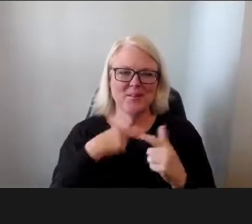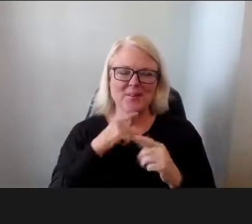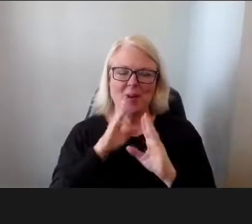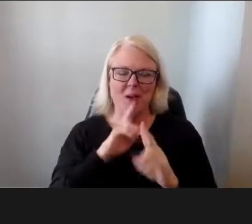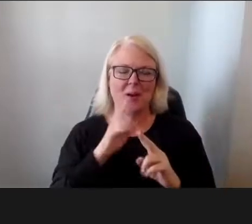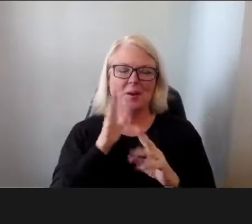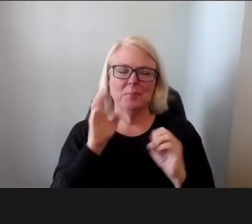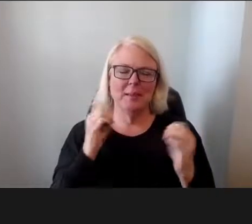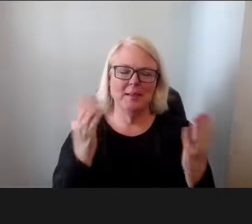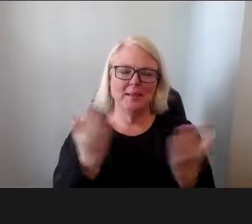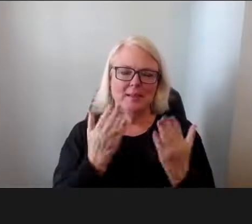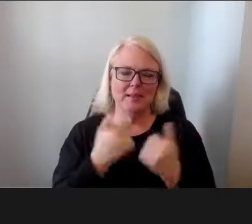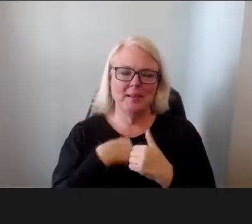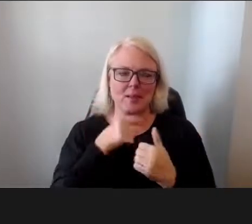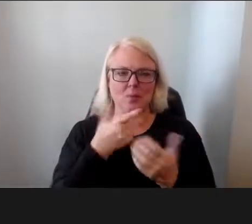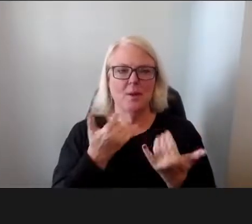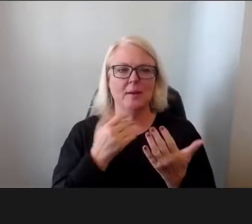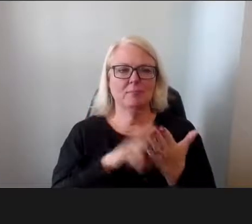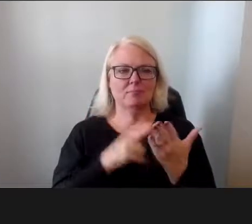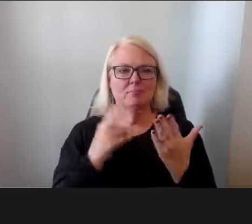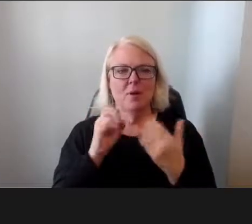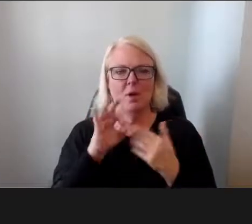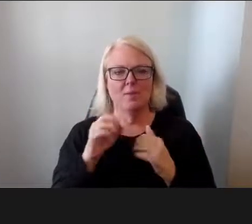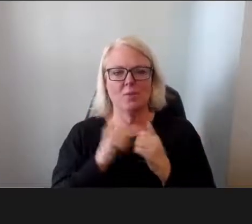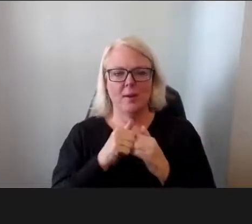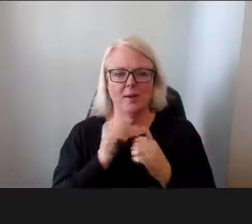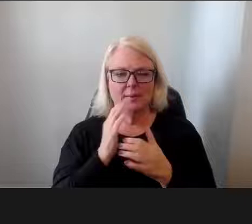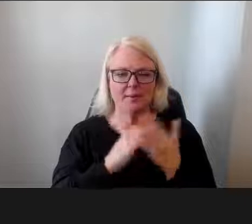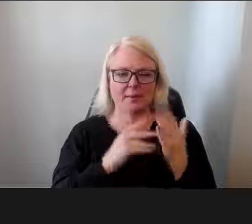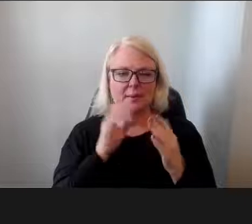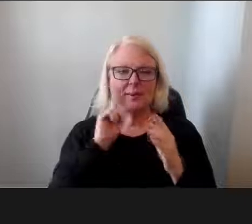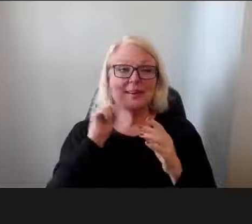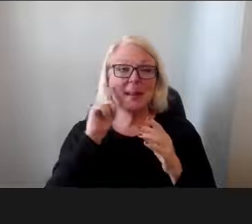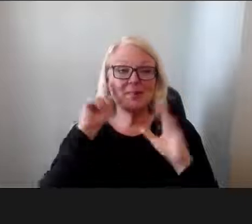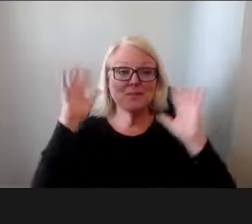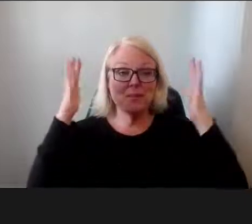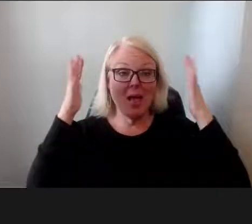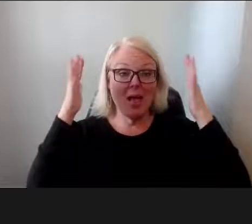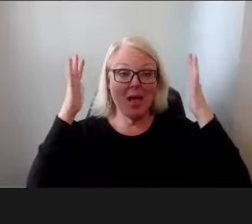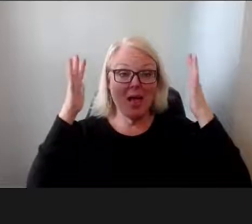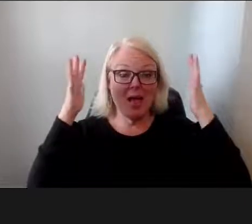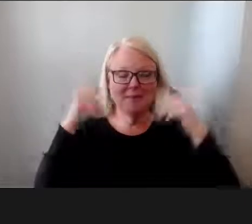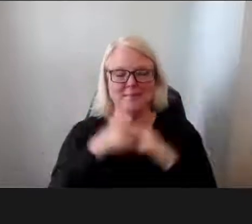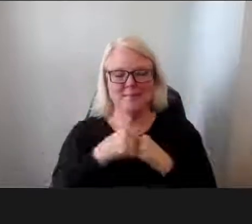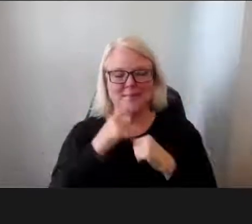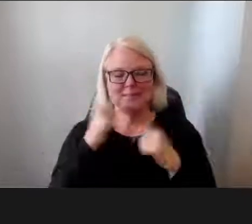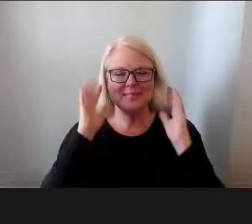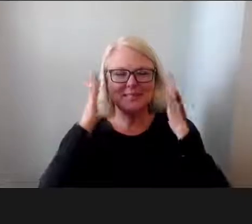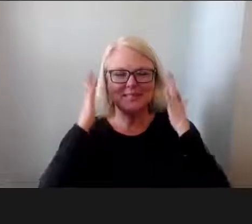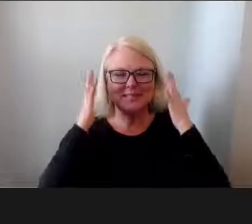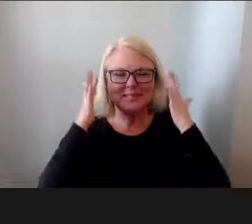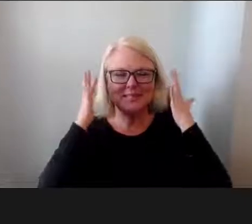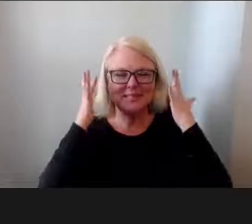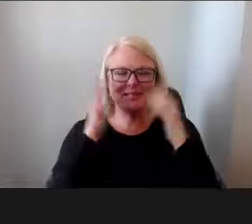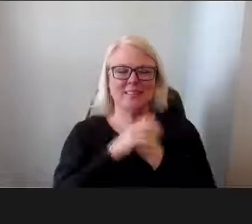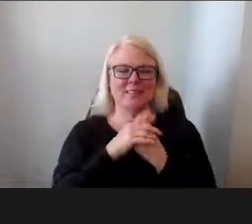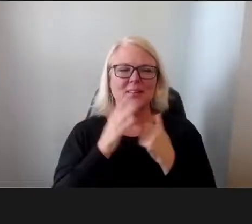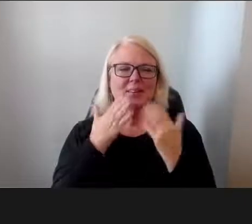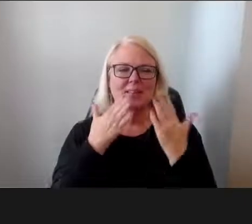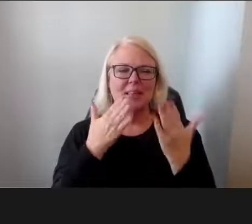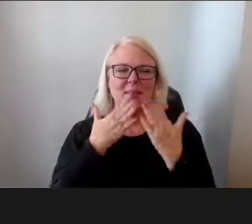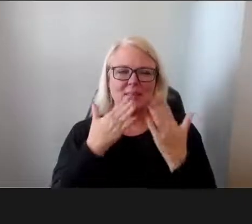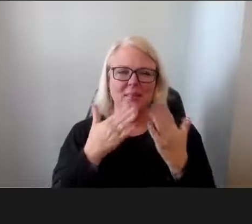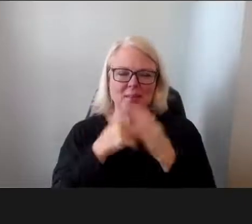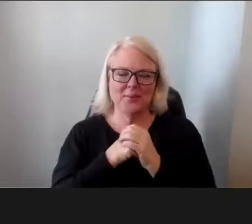here. I'm going to sign off with some deaf applause, which is waving my hands near my ears. Thank you. Thank